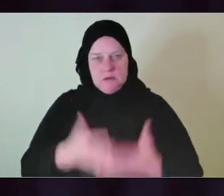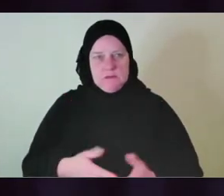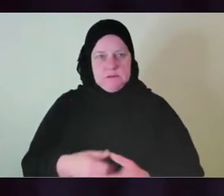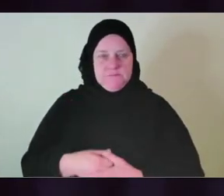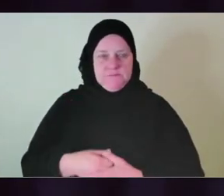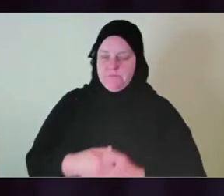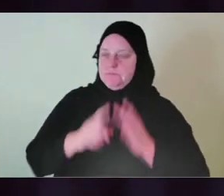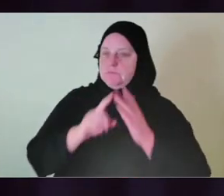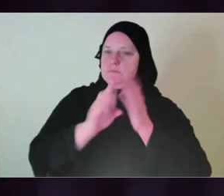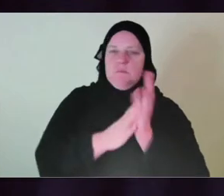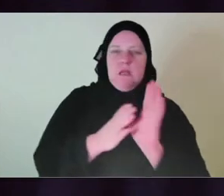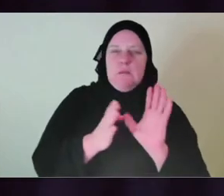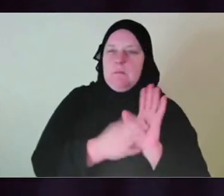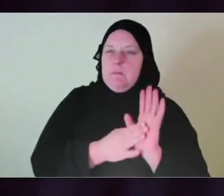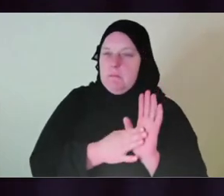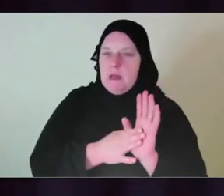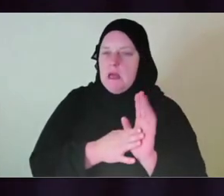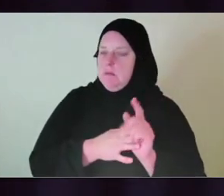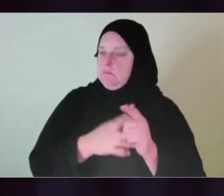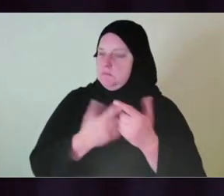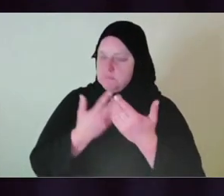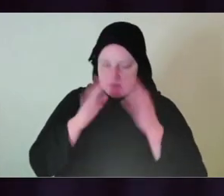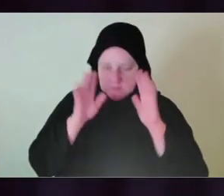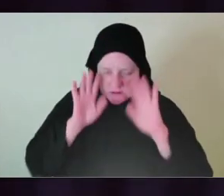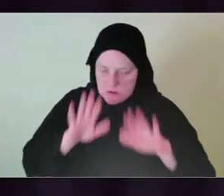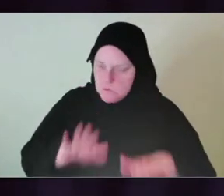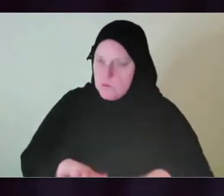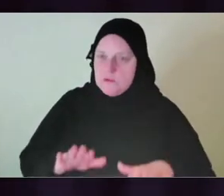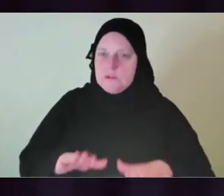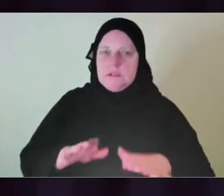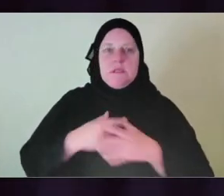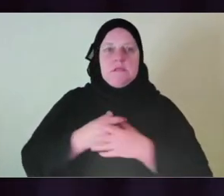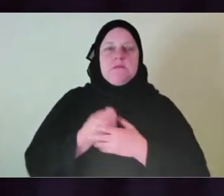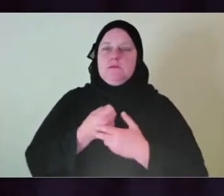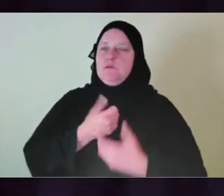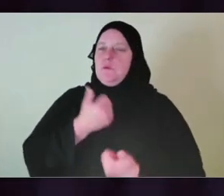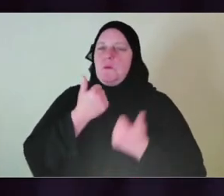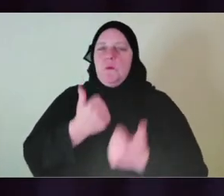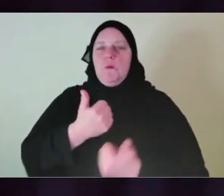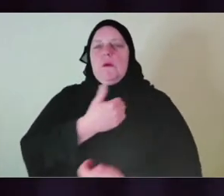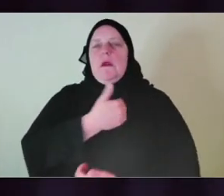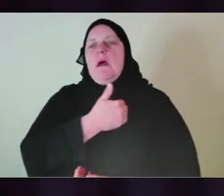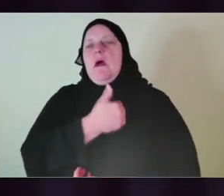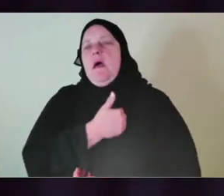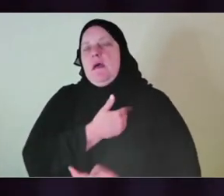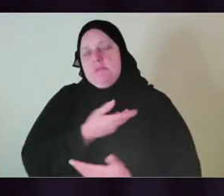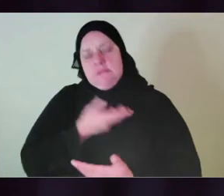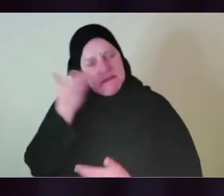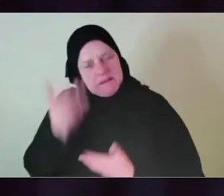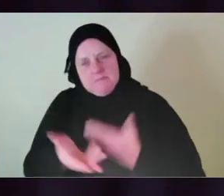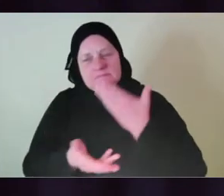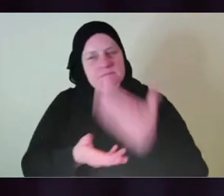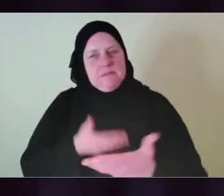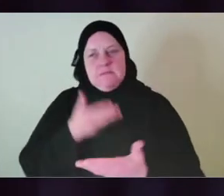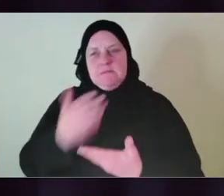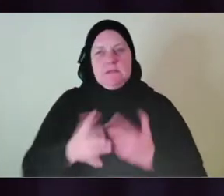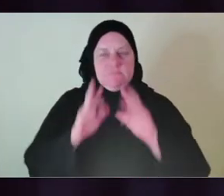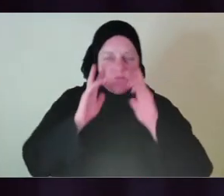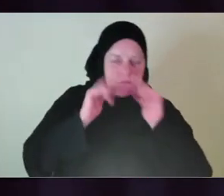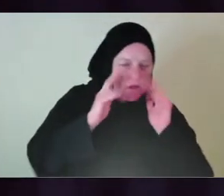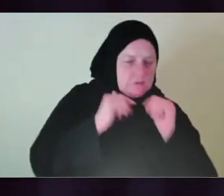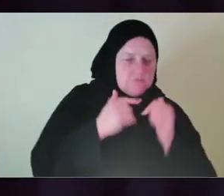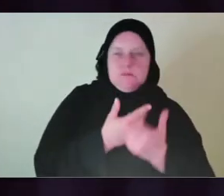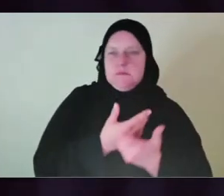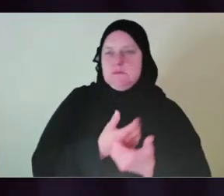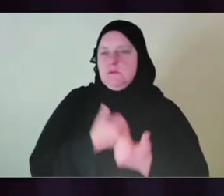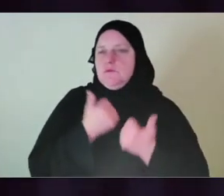supplications, his asceticism, his generosity, doing good to people, and so much more.